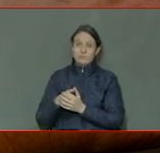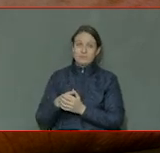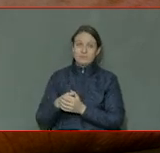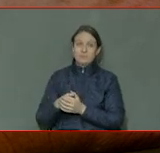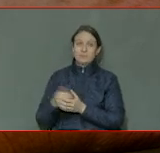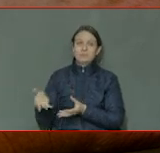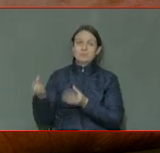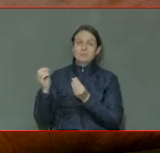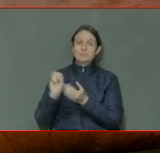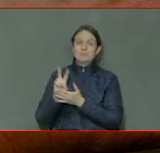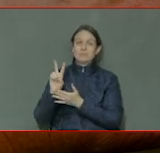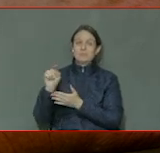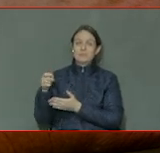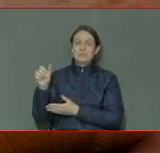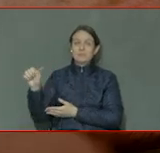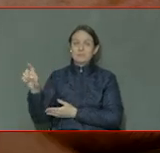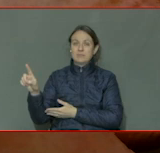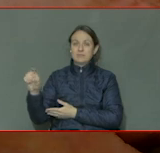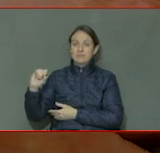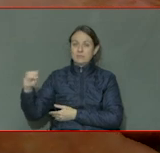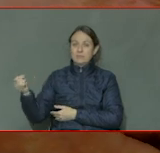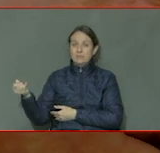get 12.61 joule.